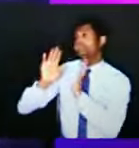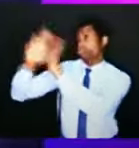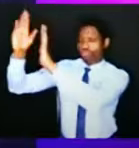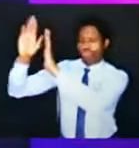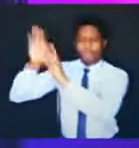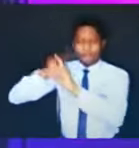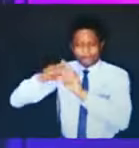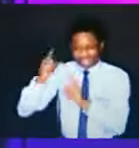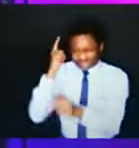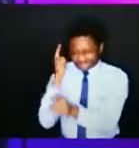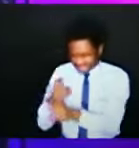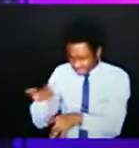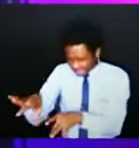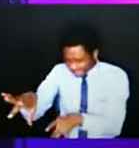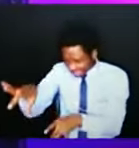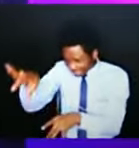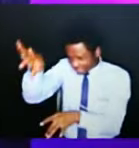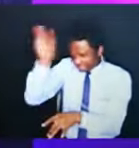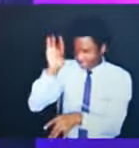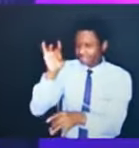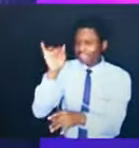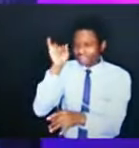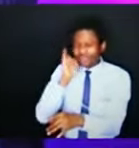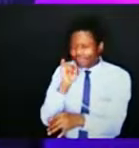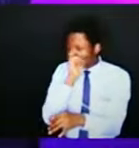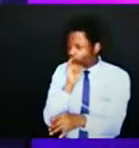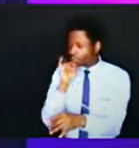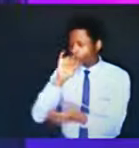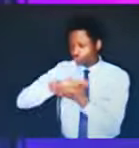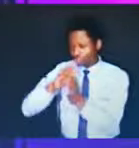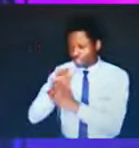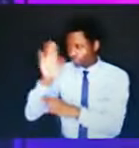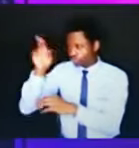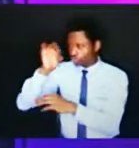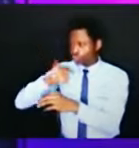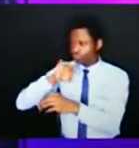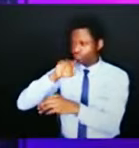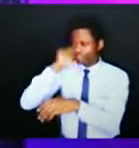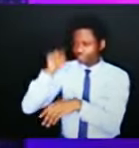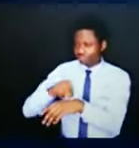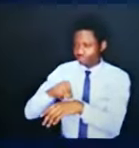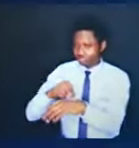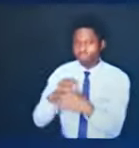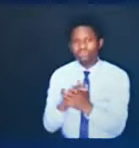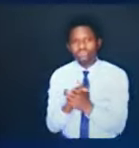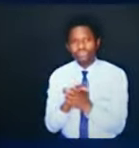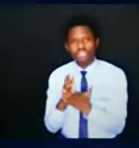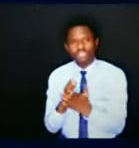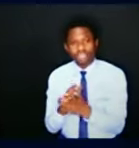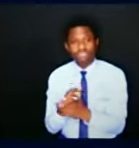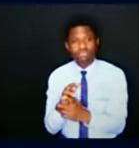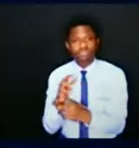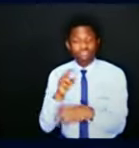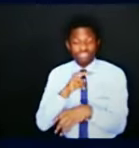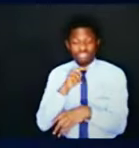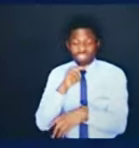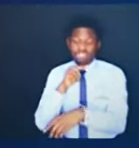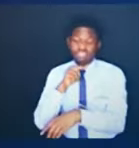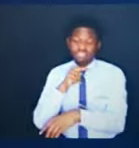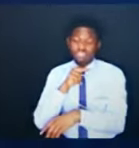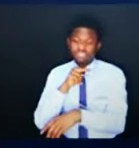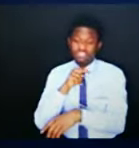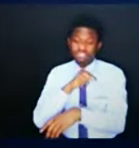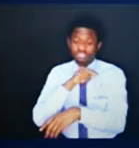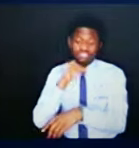Israel was to be a witness and a testimony to the surrounding nations. Israel, na the Jumane